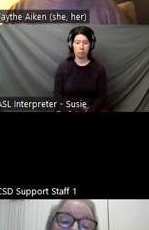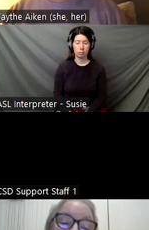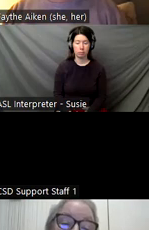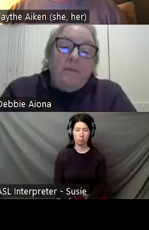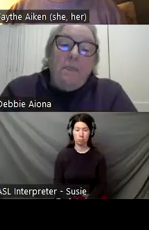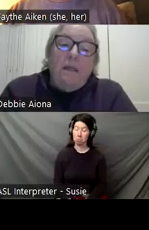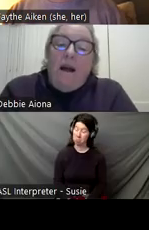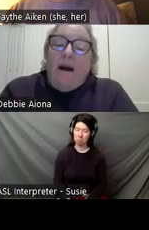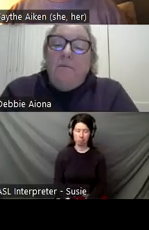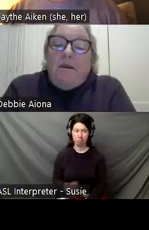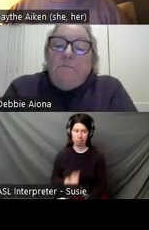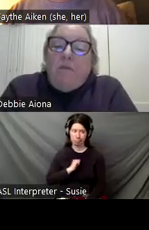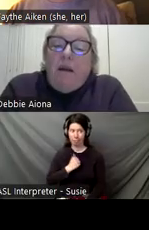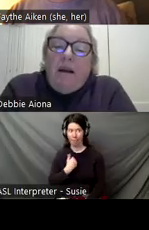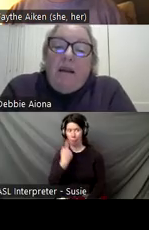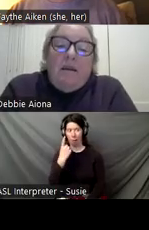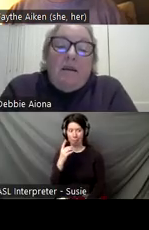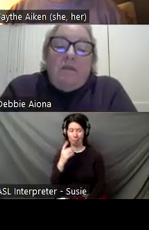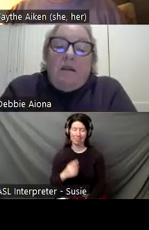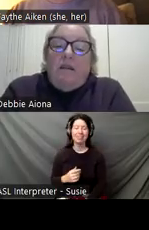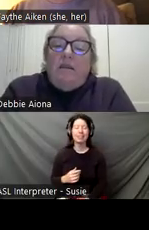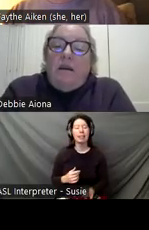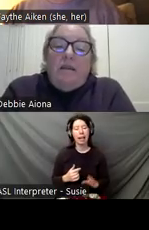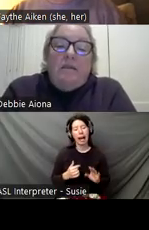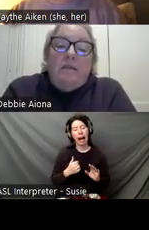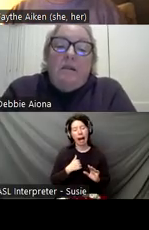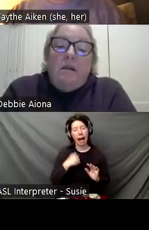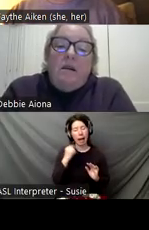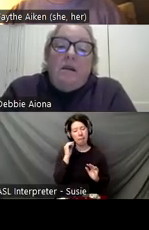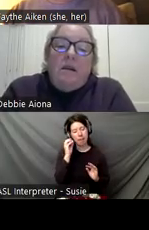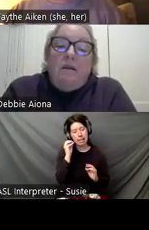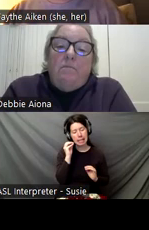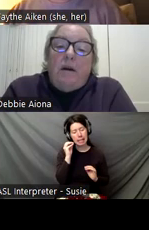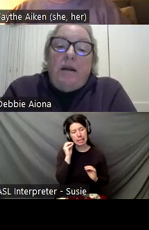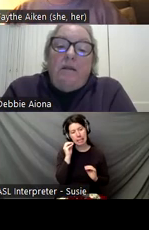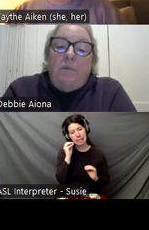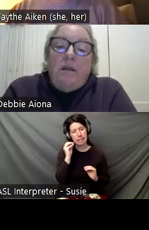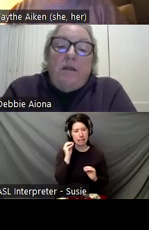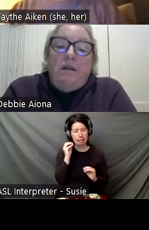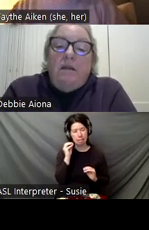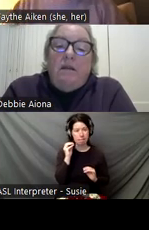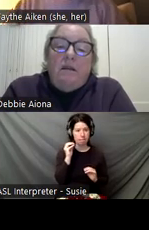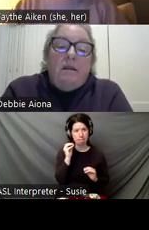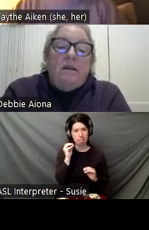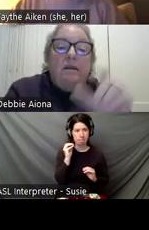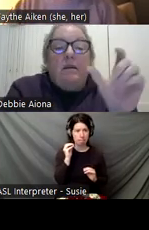Okay, well, I have one. I kind of think that it might be,